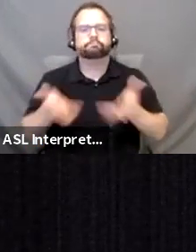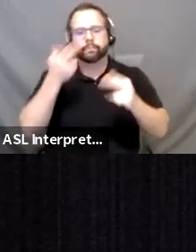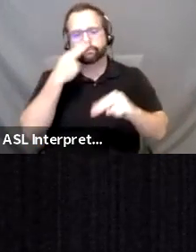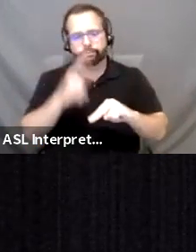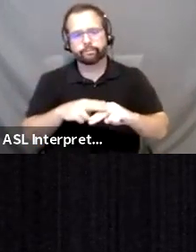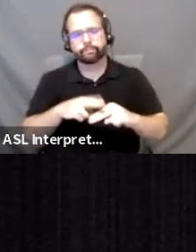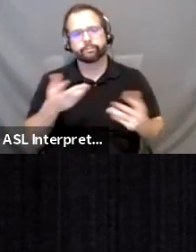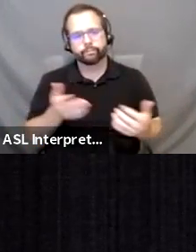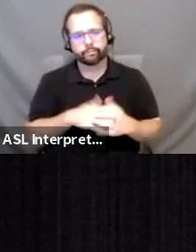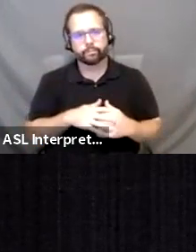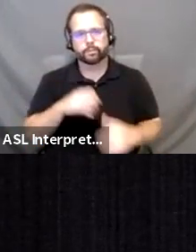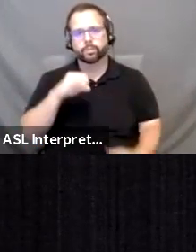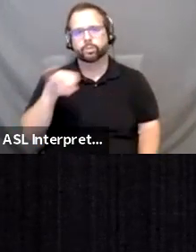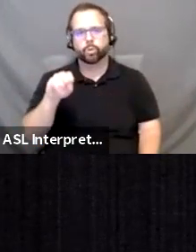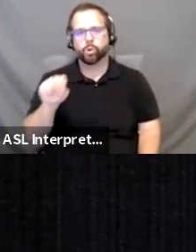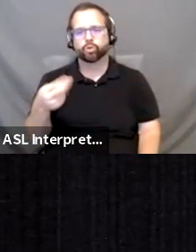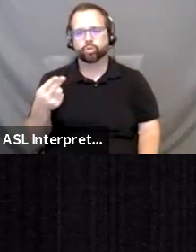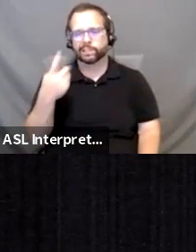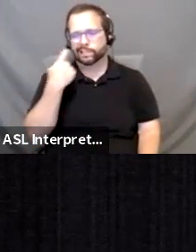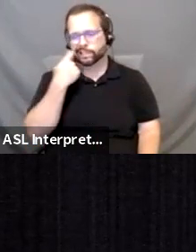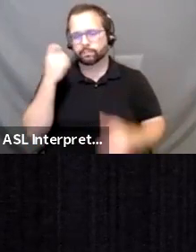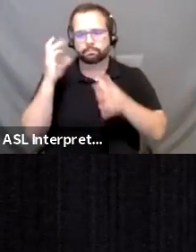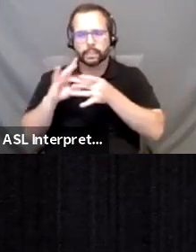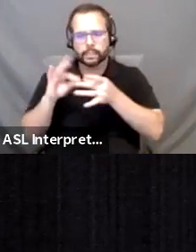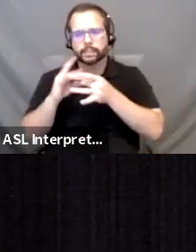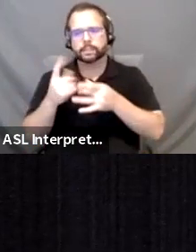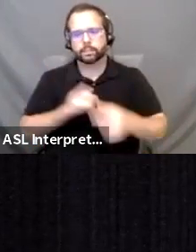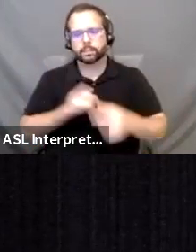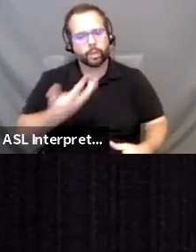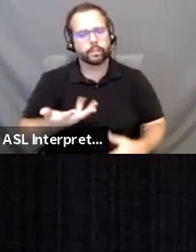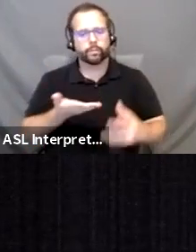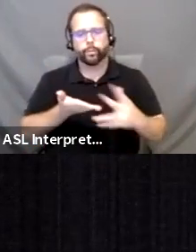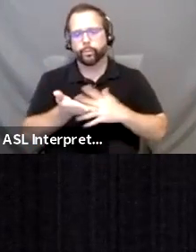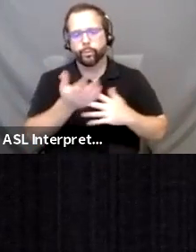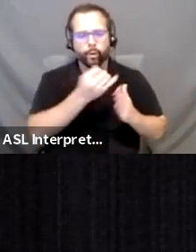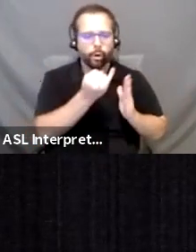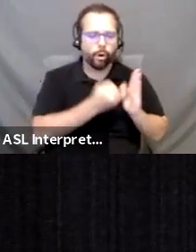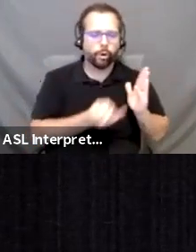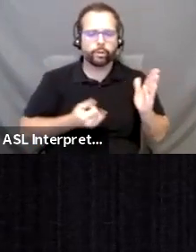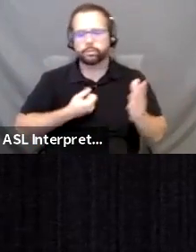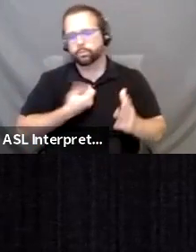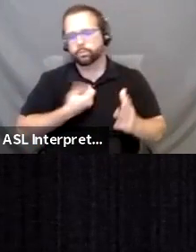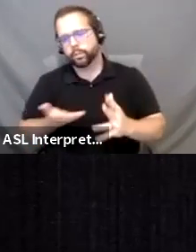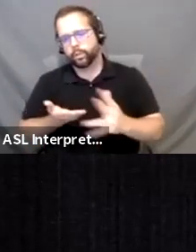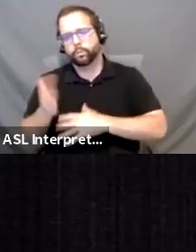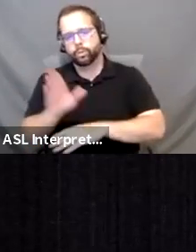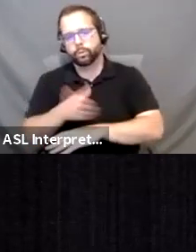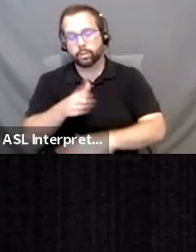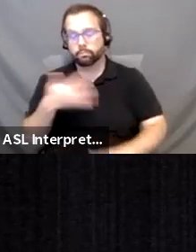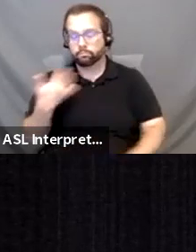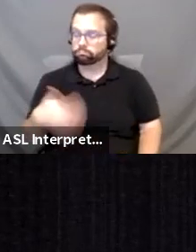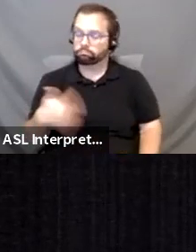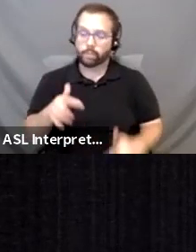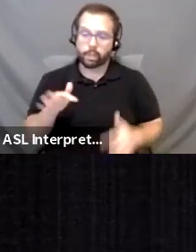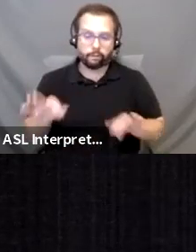important, which is expression through art and music, I think are extremely valuable. And it's something that